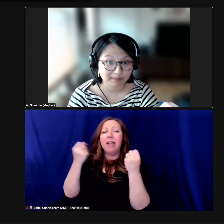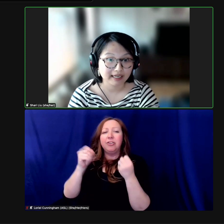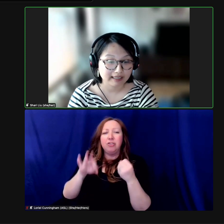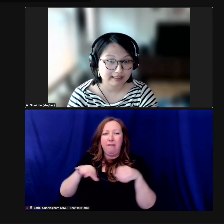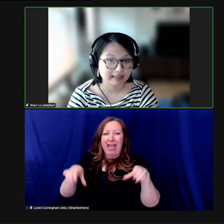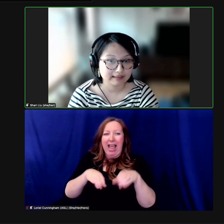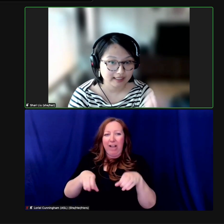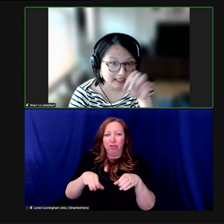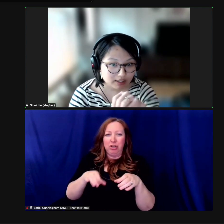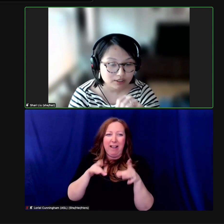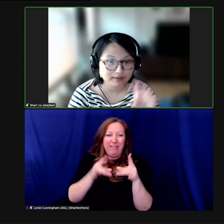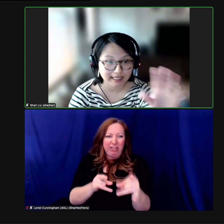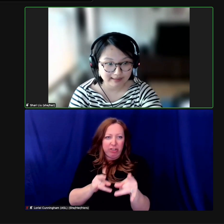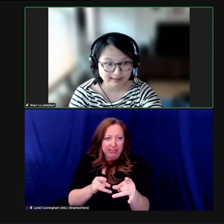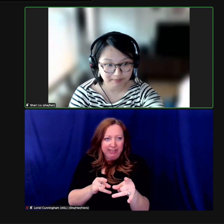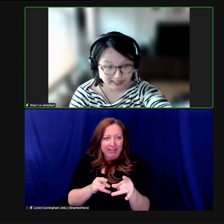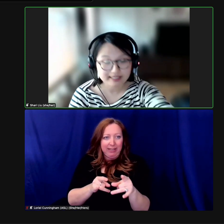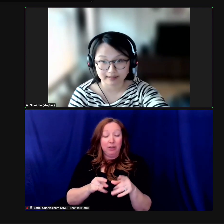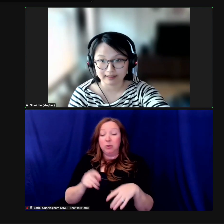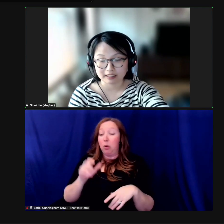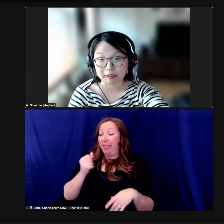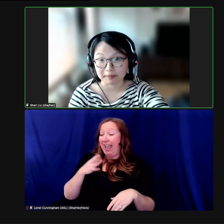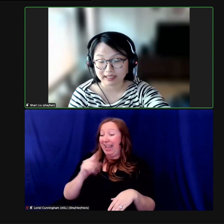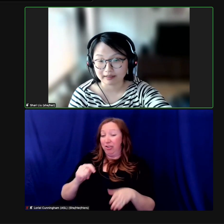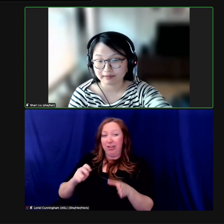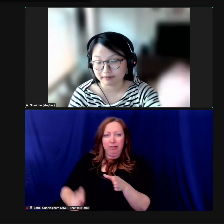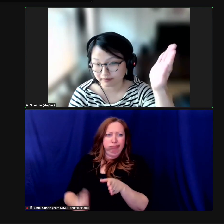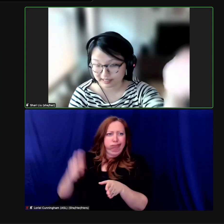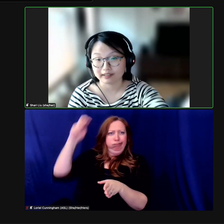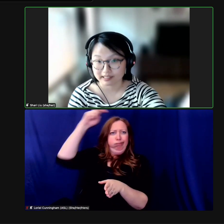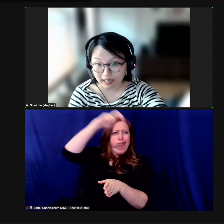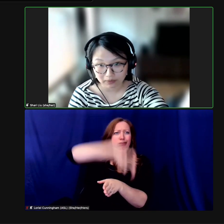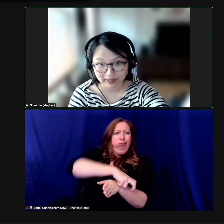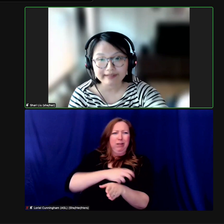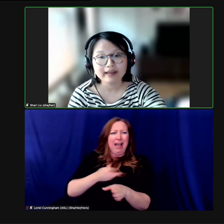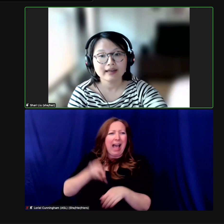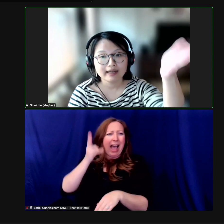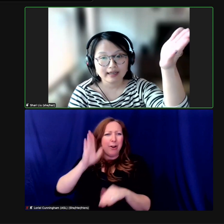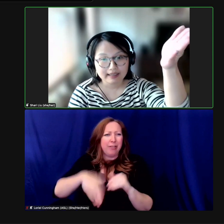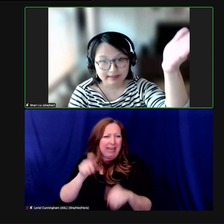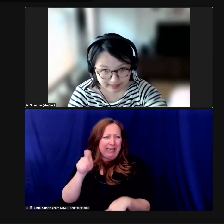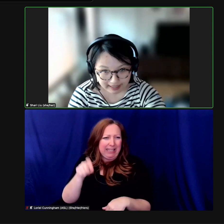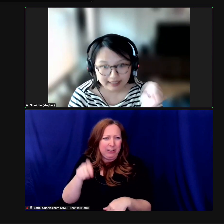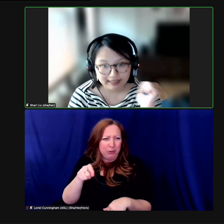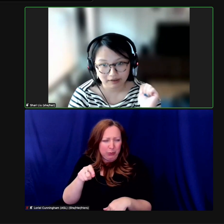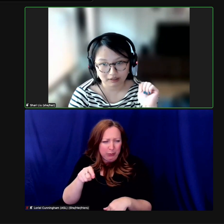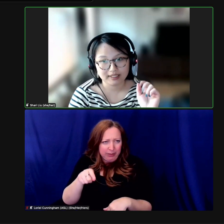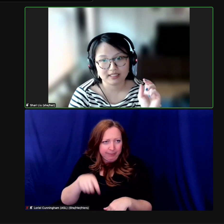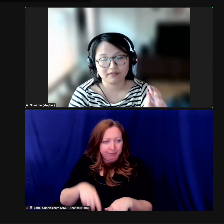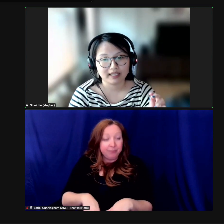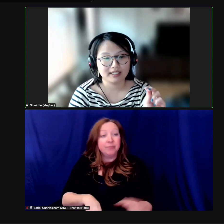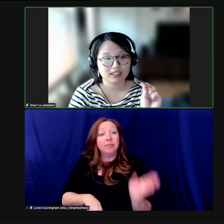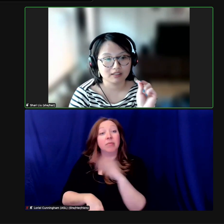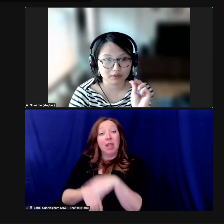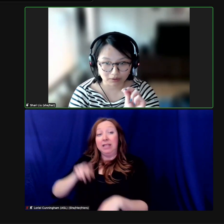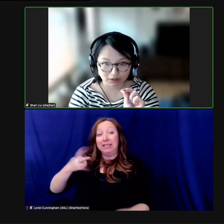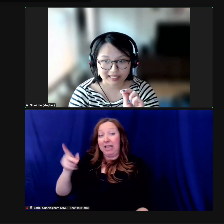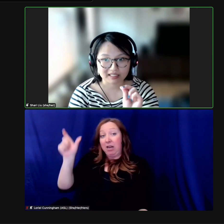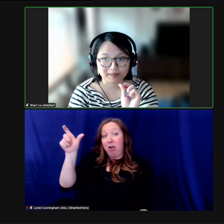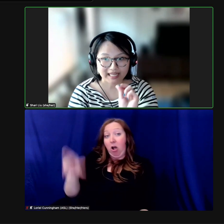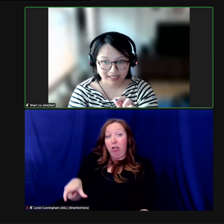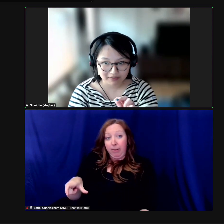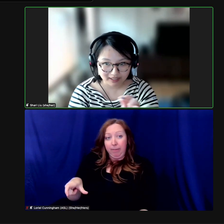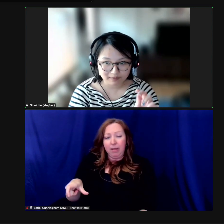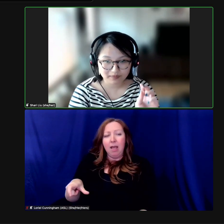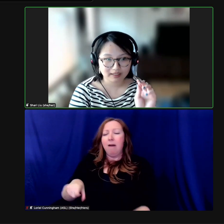is jumping higher than it needs to, and that's basically the experiment that we started the talk with. The second column is a violation of